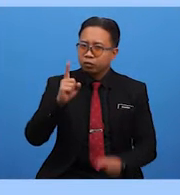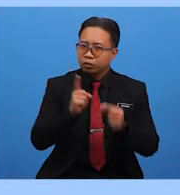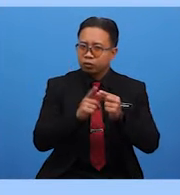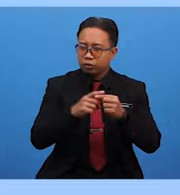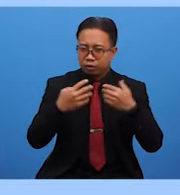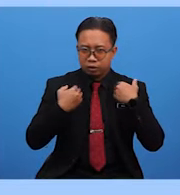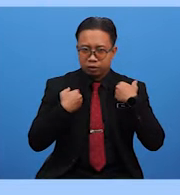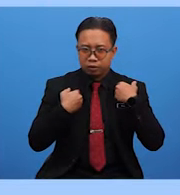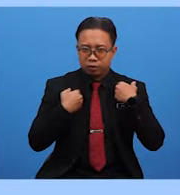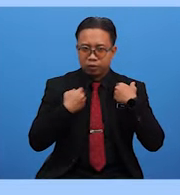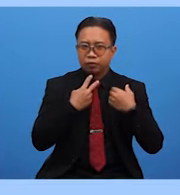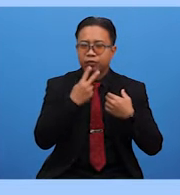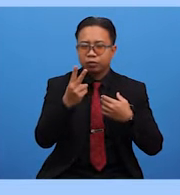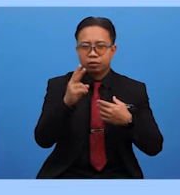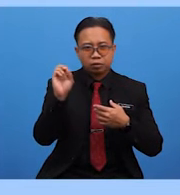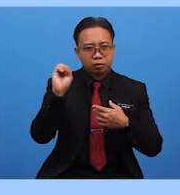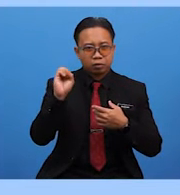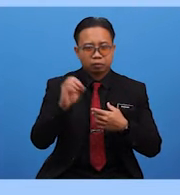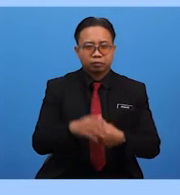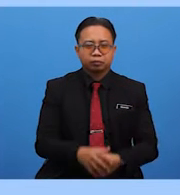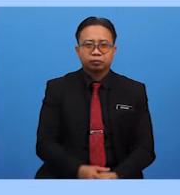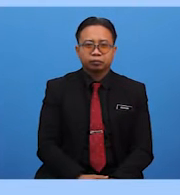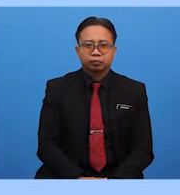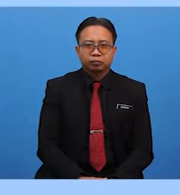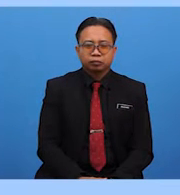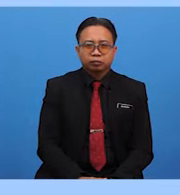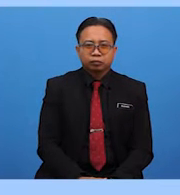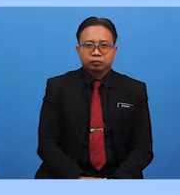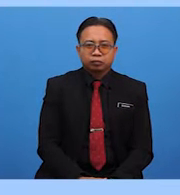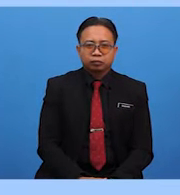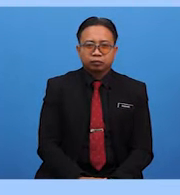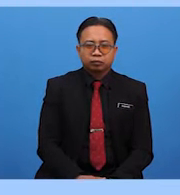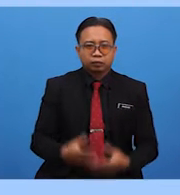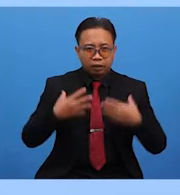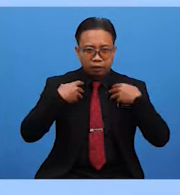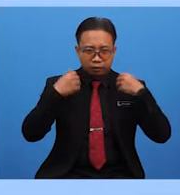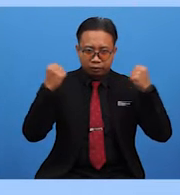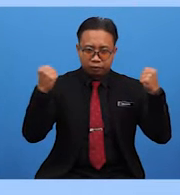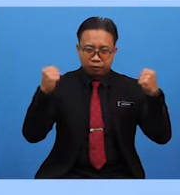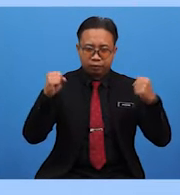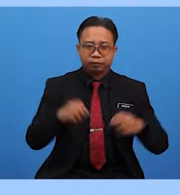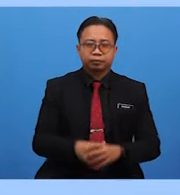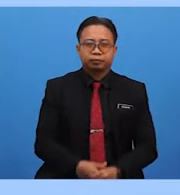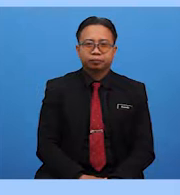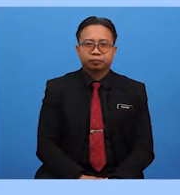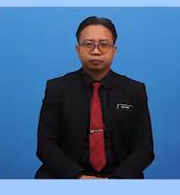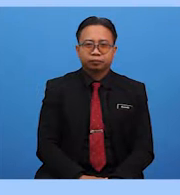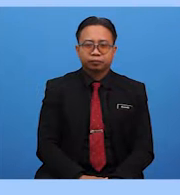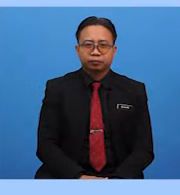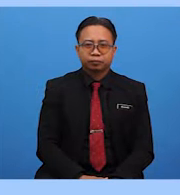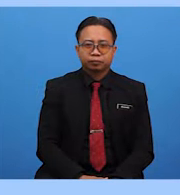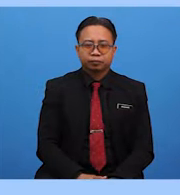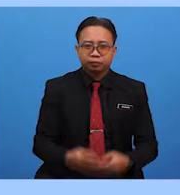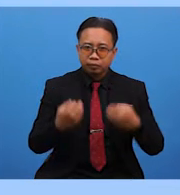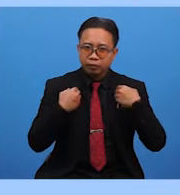words have the unvoiced th sound? The words are healthy and lethargic. Good.